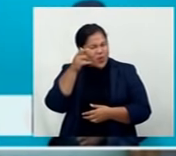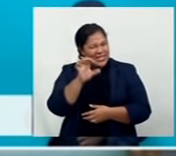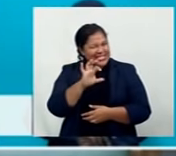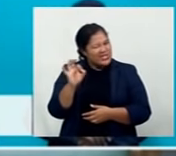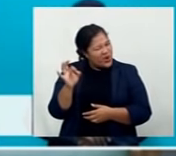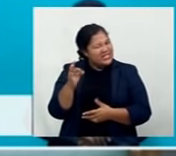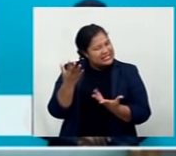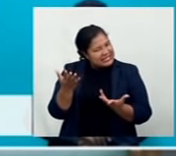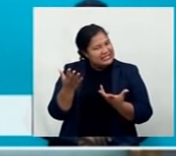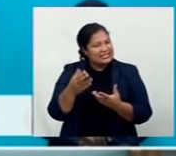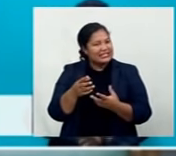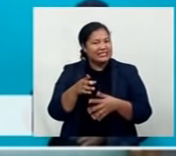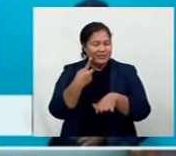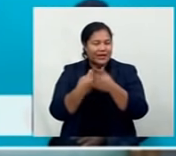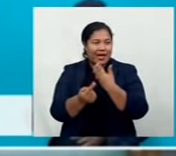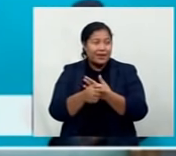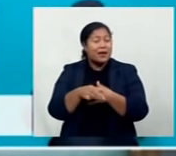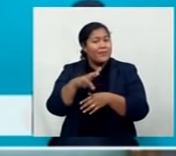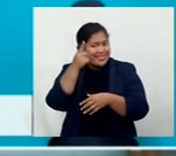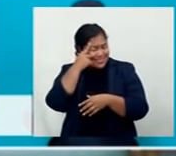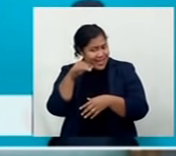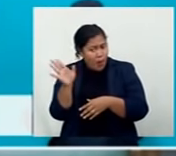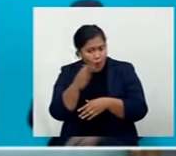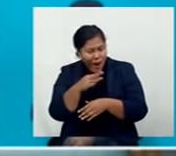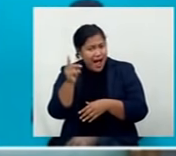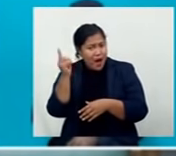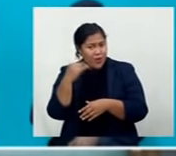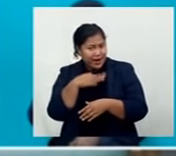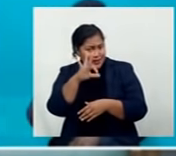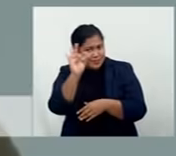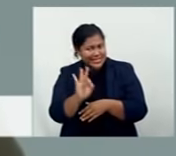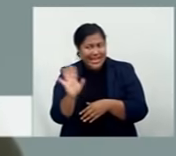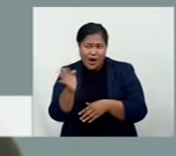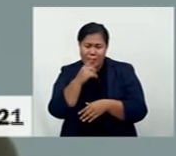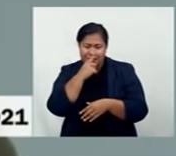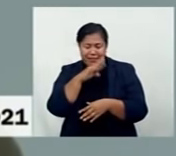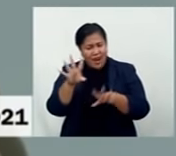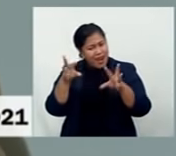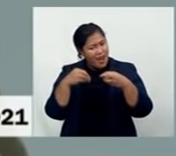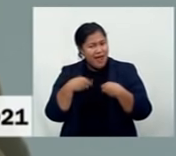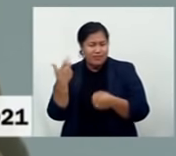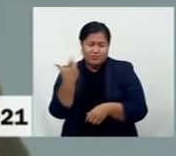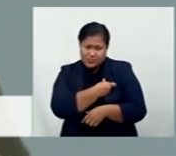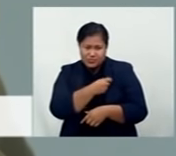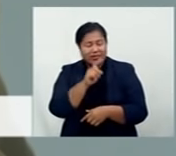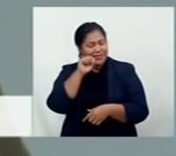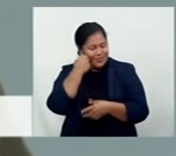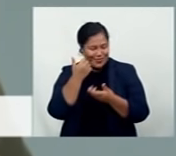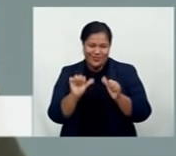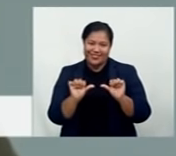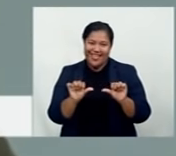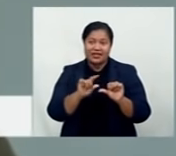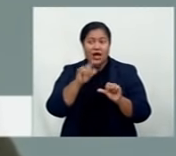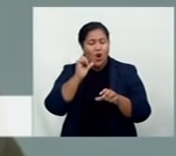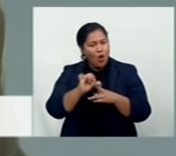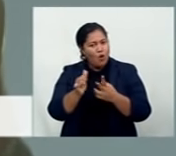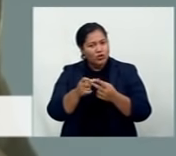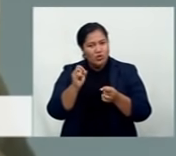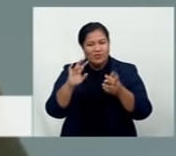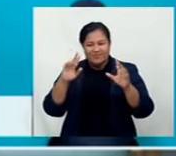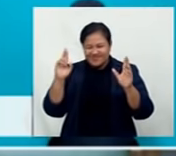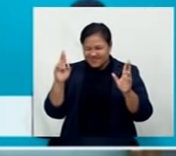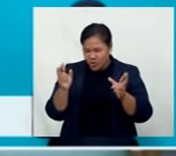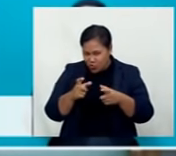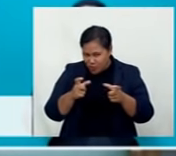of everyone in Fiji vaccinated, that argues well in terms of protecting health and also minimizing the spread and